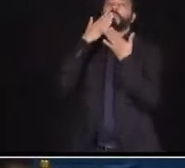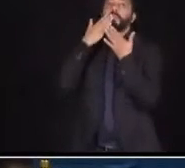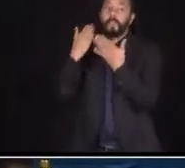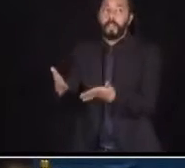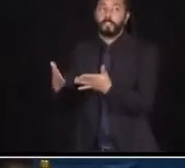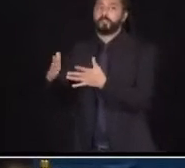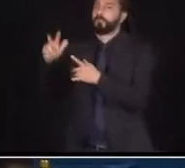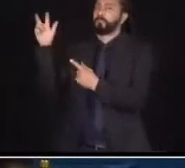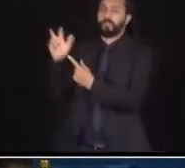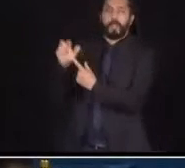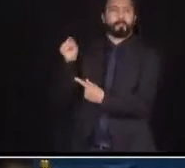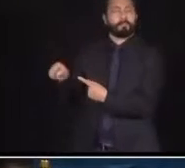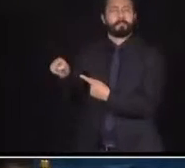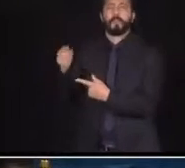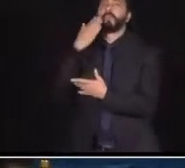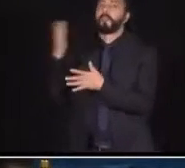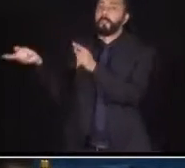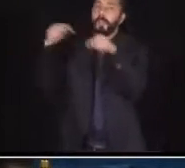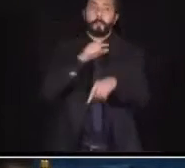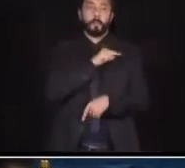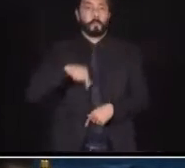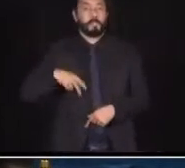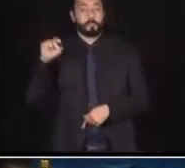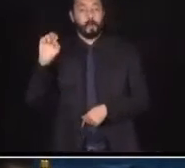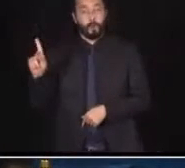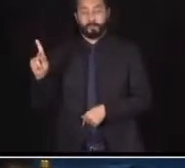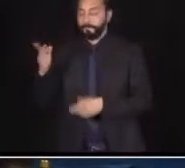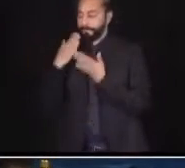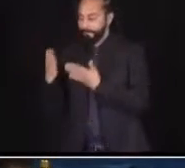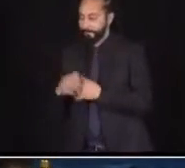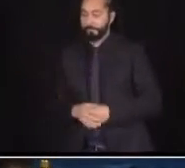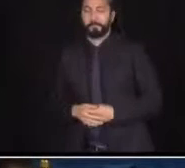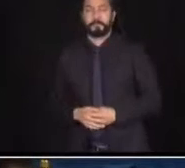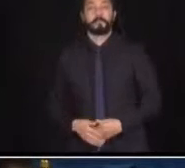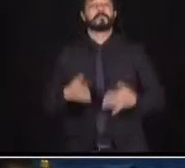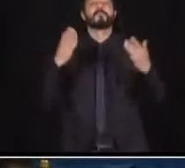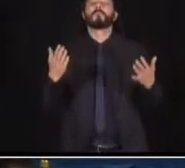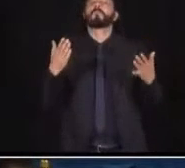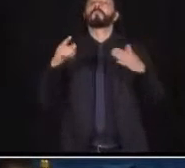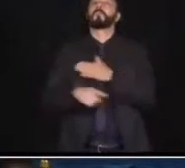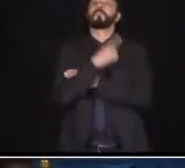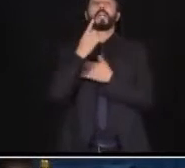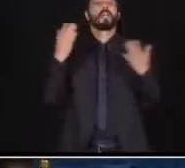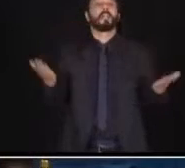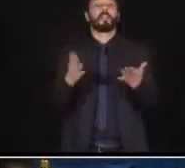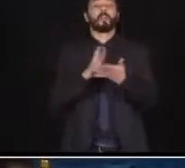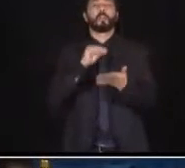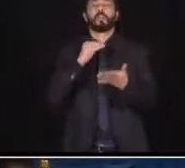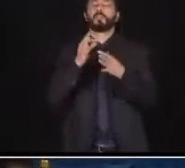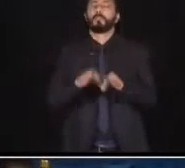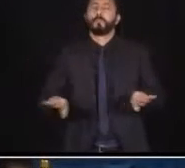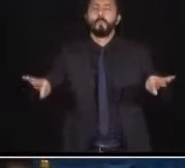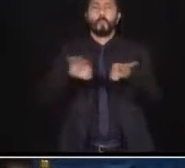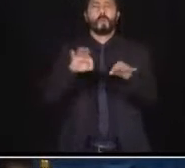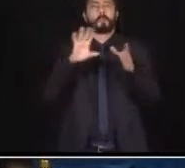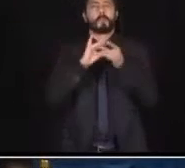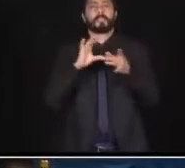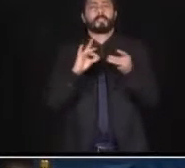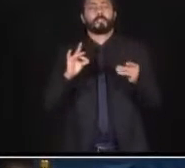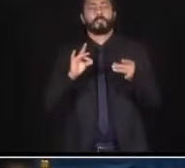today. Folks, we're here today to deliver a very important message. We all have a part to play in the fight